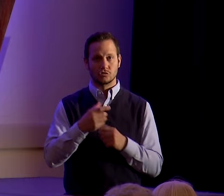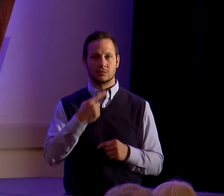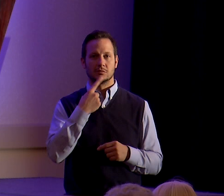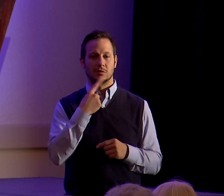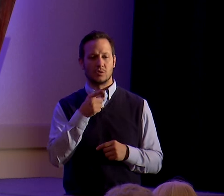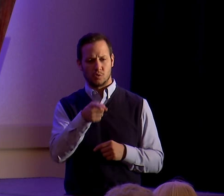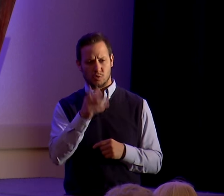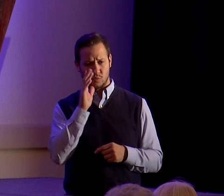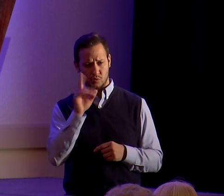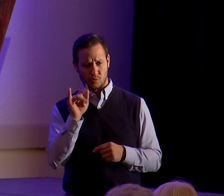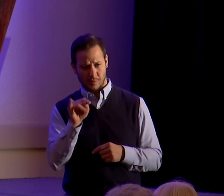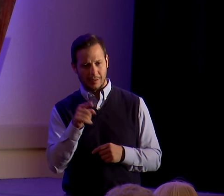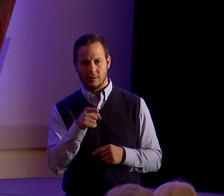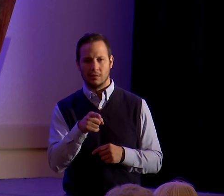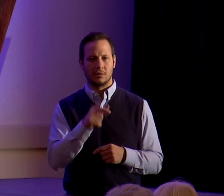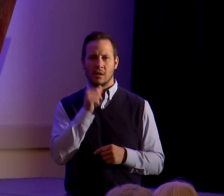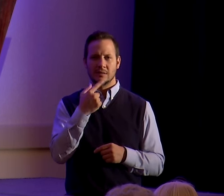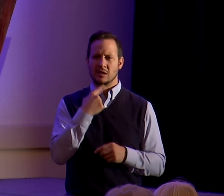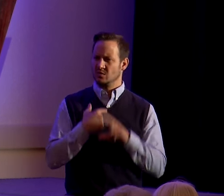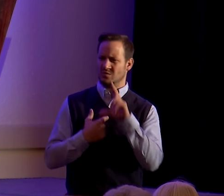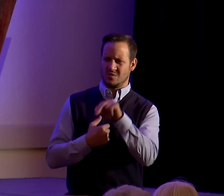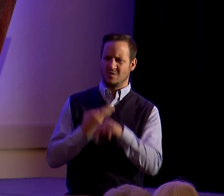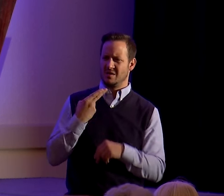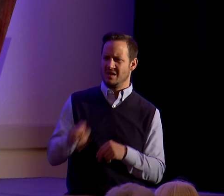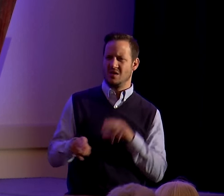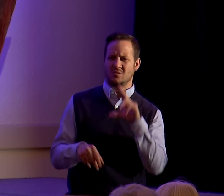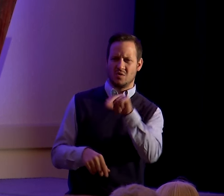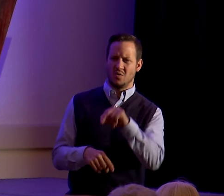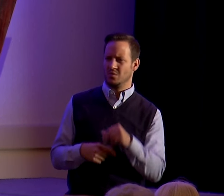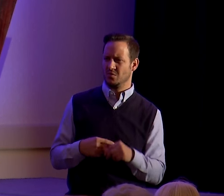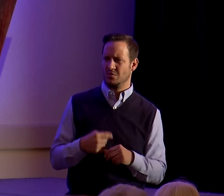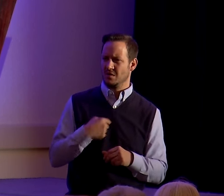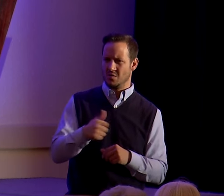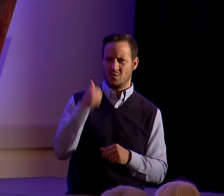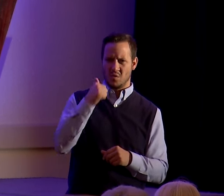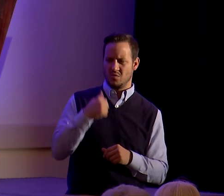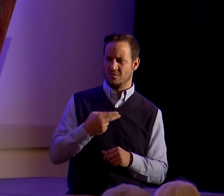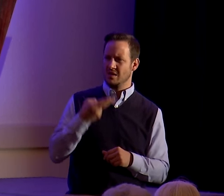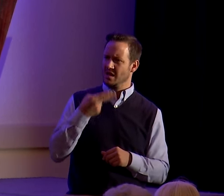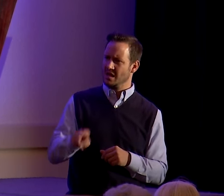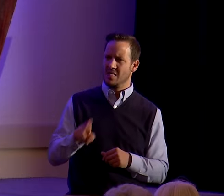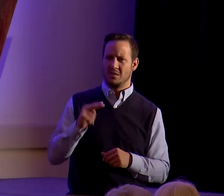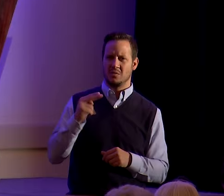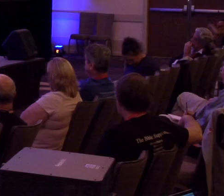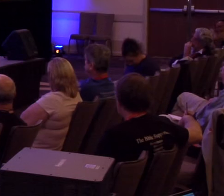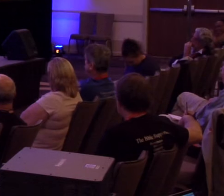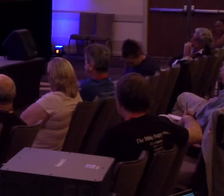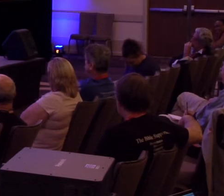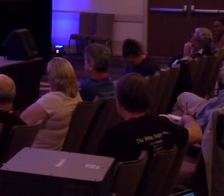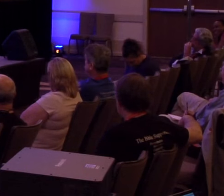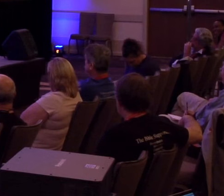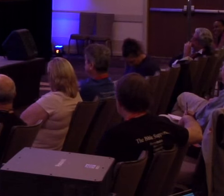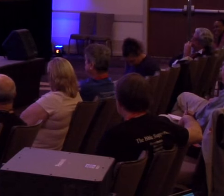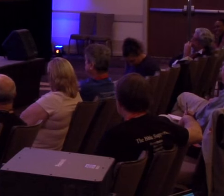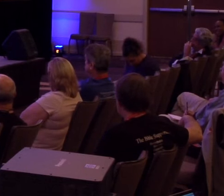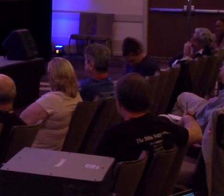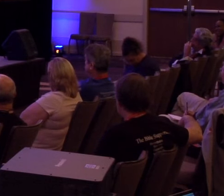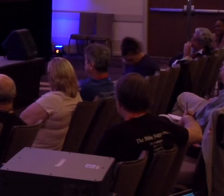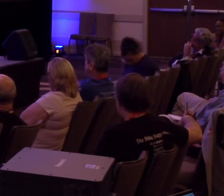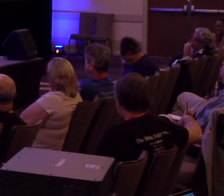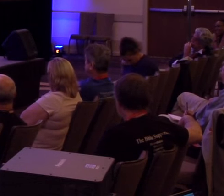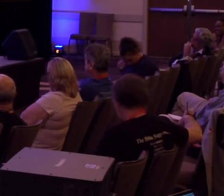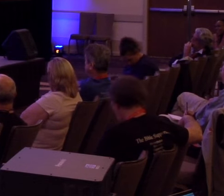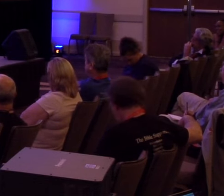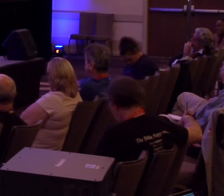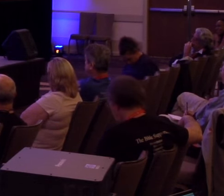hell no, I won't do it, right? I like my black sisters, okay? Hell no, right? We don't ever say that. We were taught not to say that.